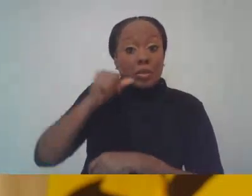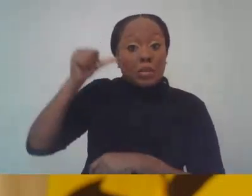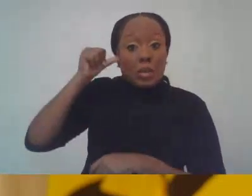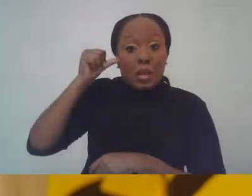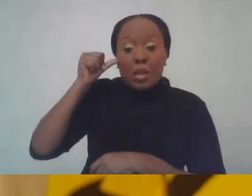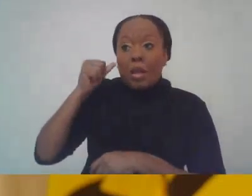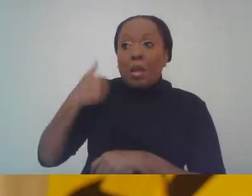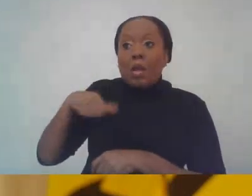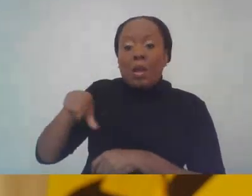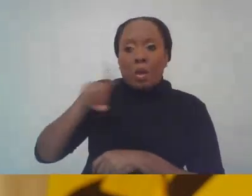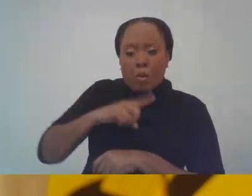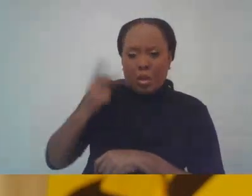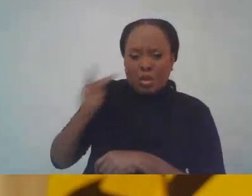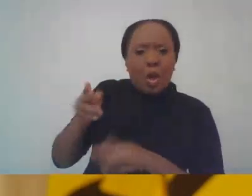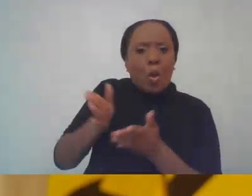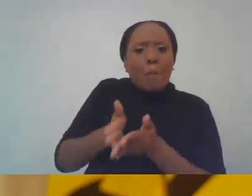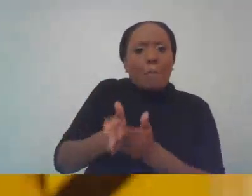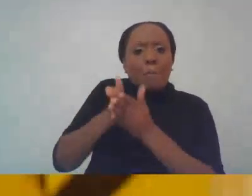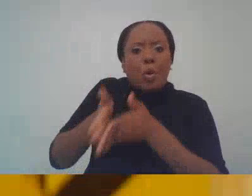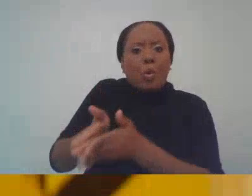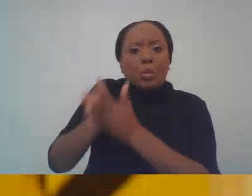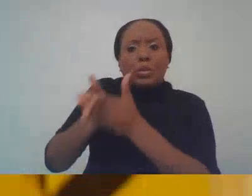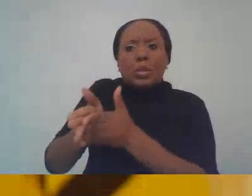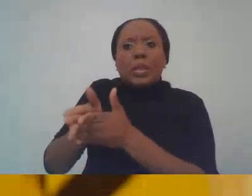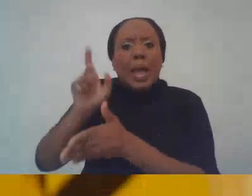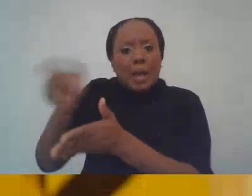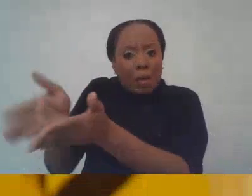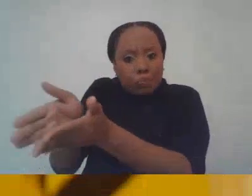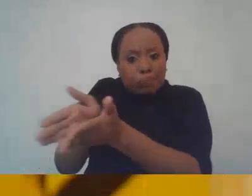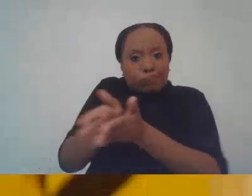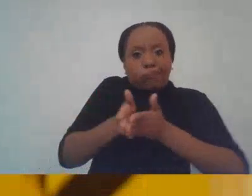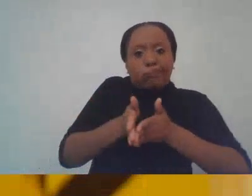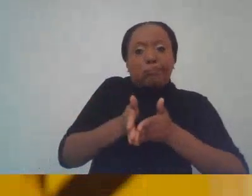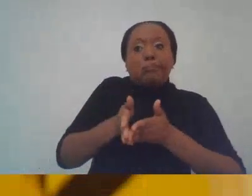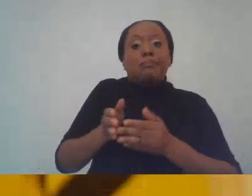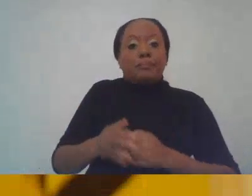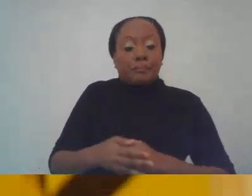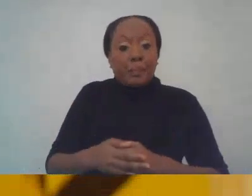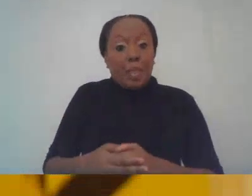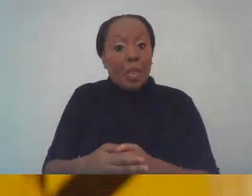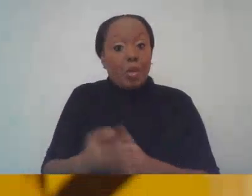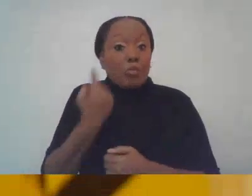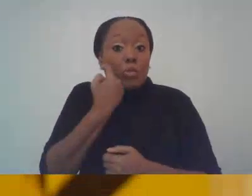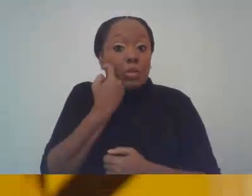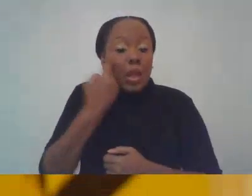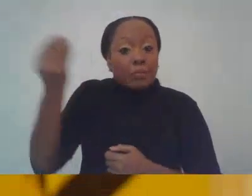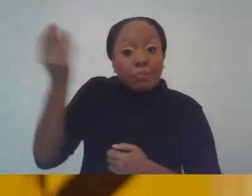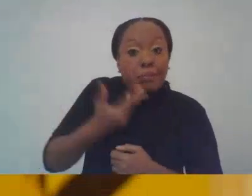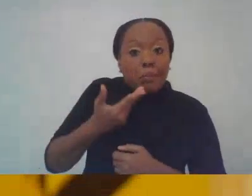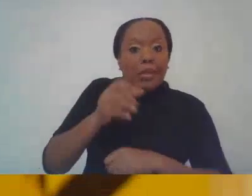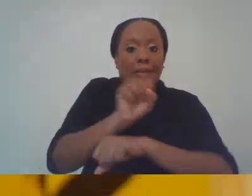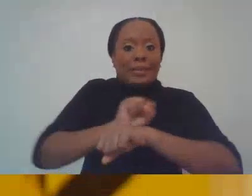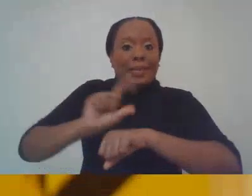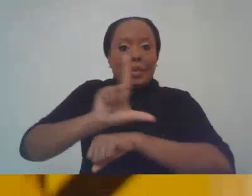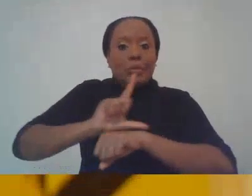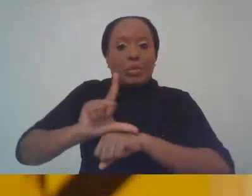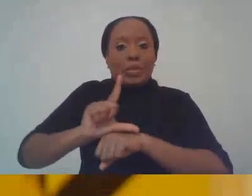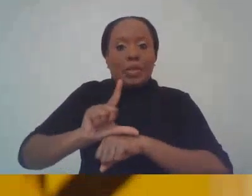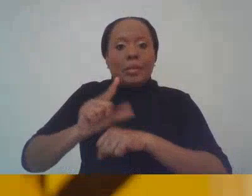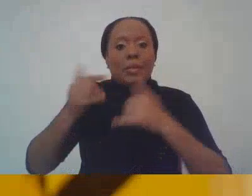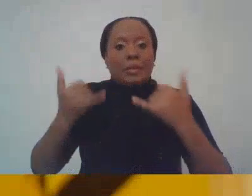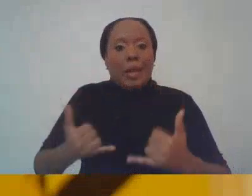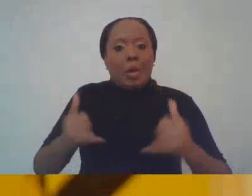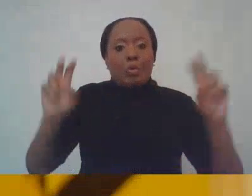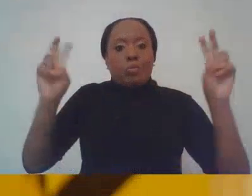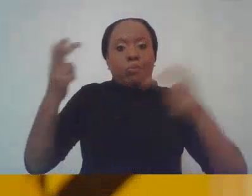and that is continuing throughout the day today. By now, many of you may have realized that St. Lucia is under hurricane watch, and we are ever mindful